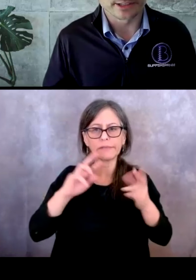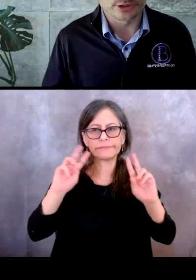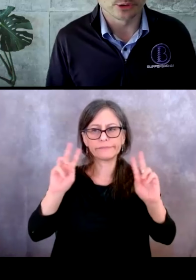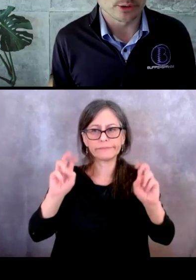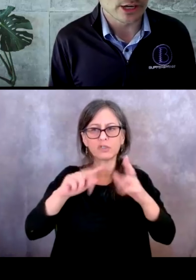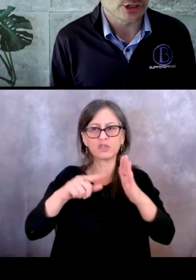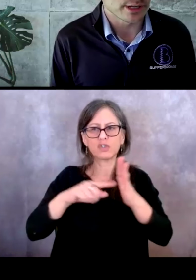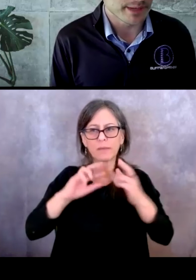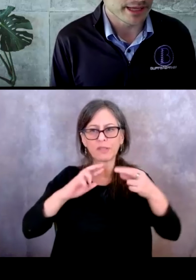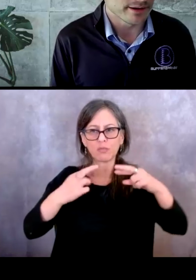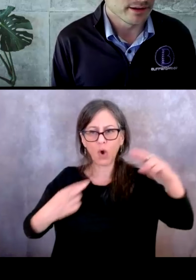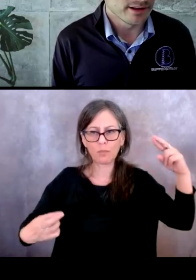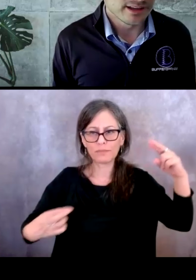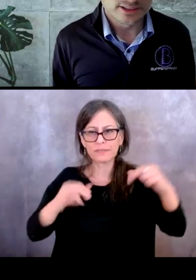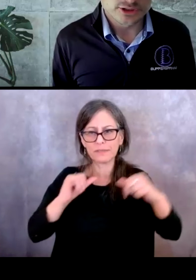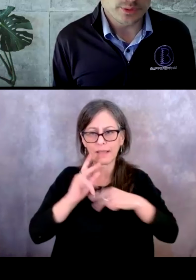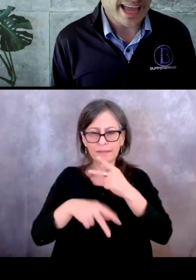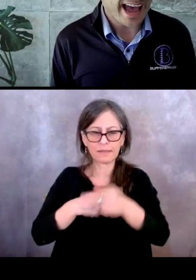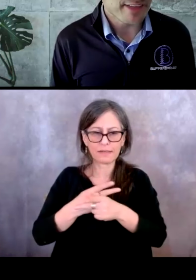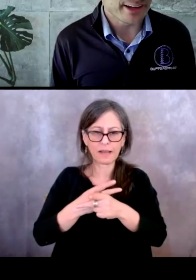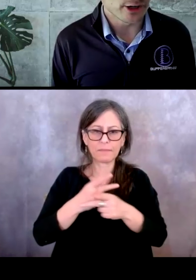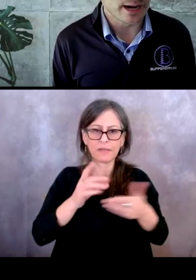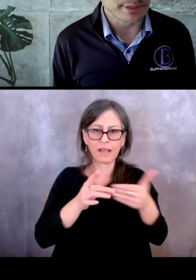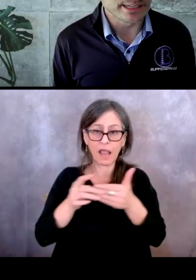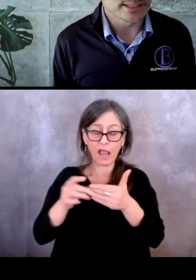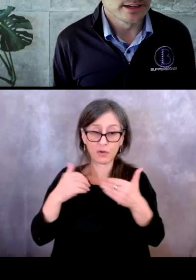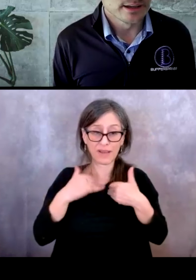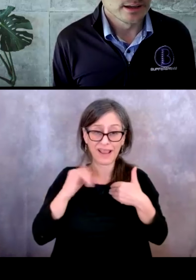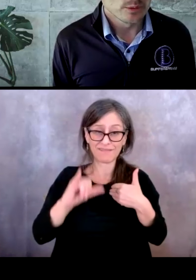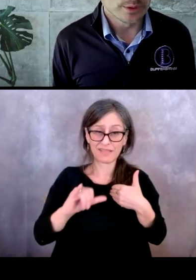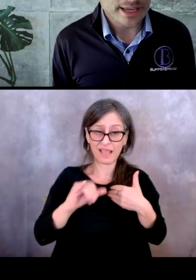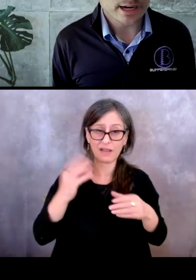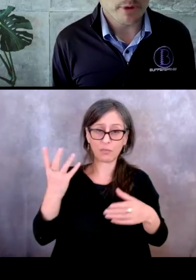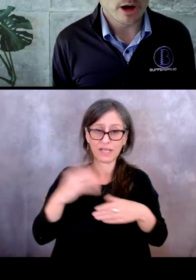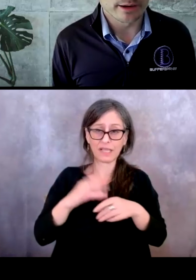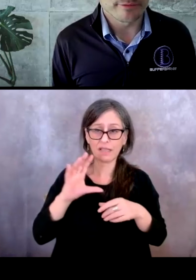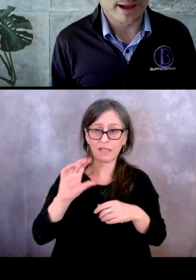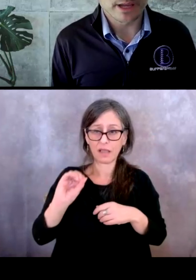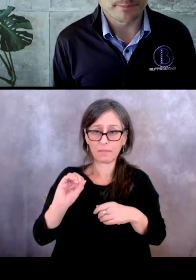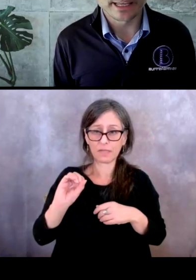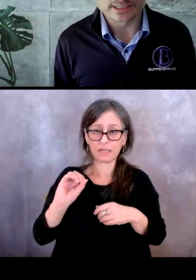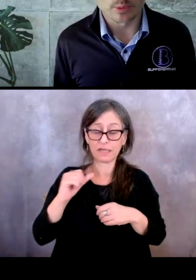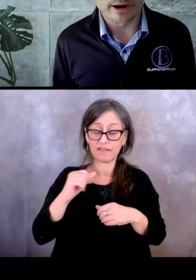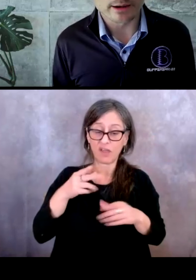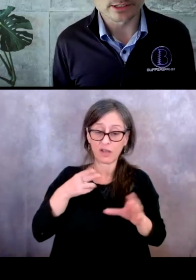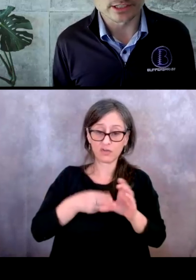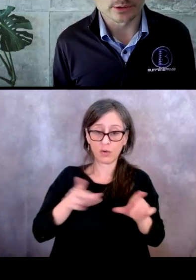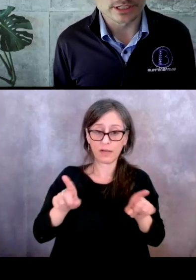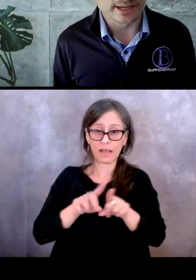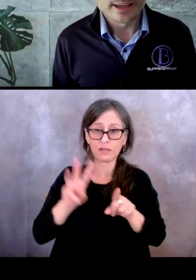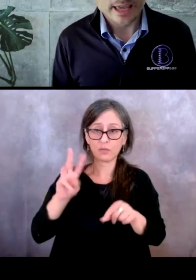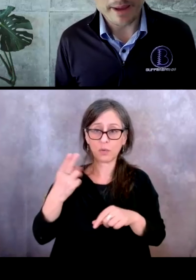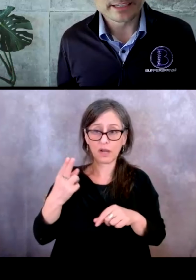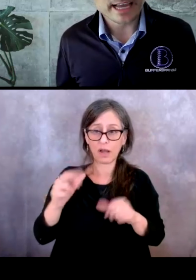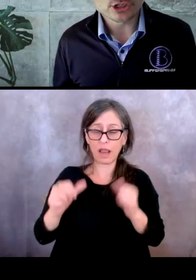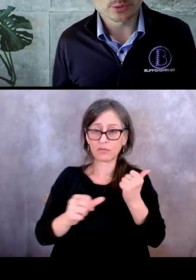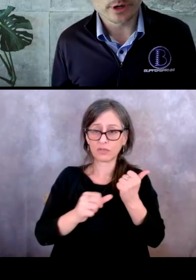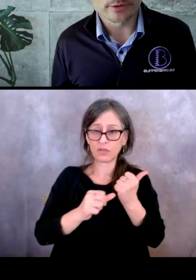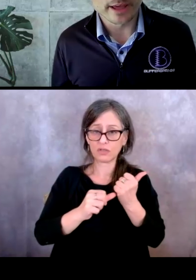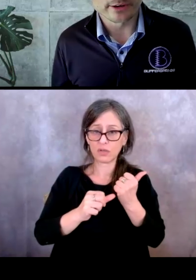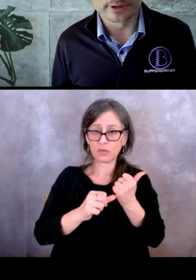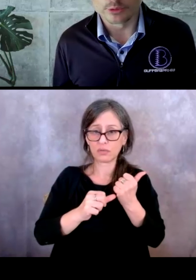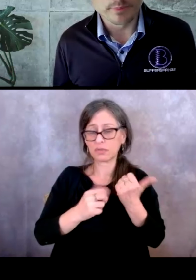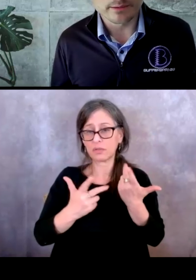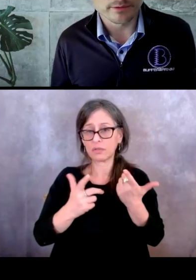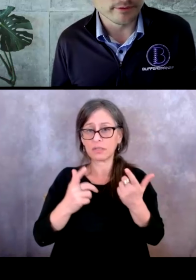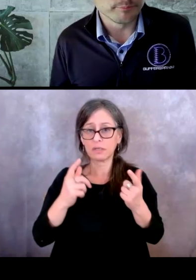tour guide to the new location that I'm in. Do we have that in our companies? When they come on, if I'm coming in as a warehouse associate, am I attached to